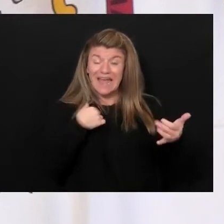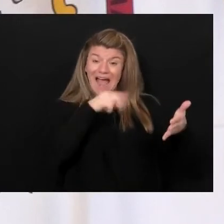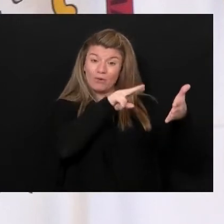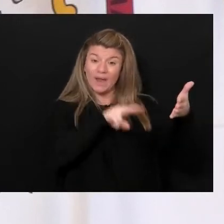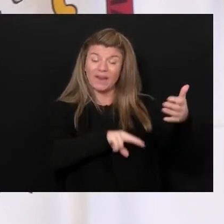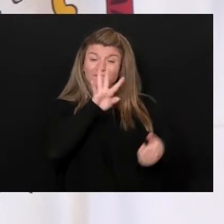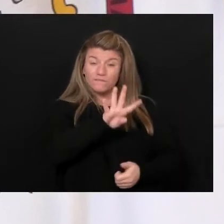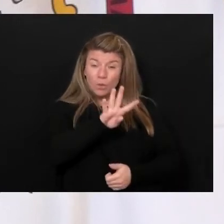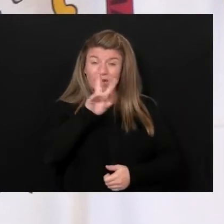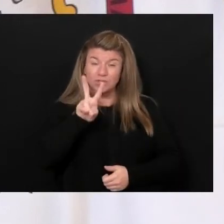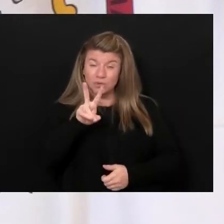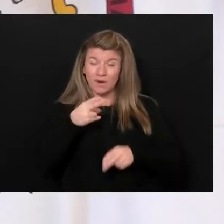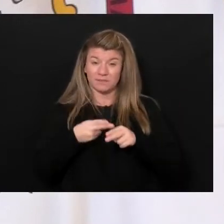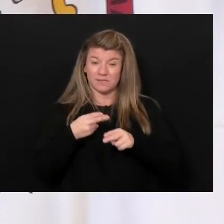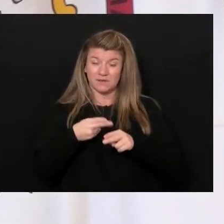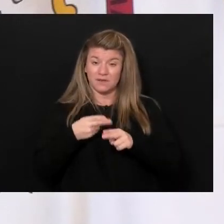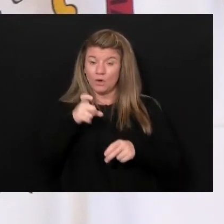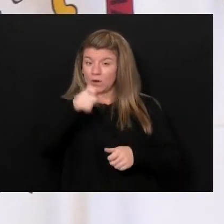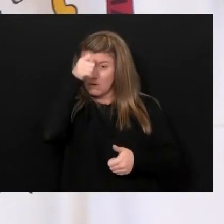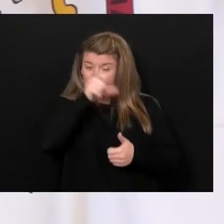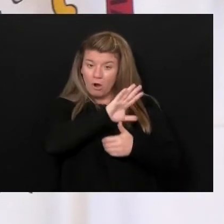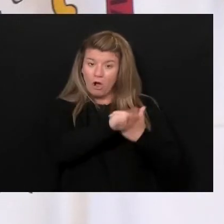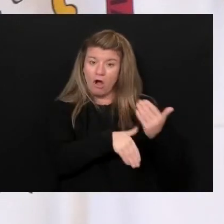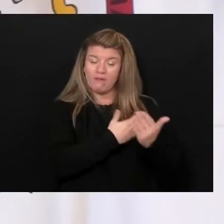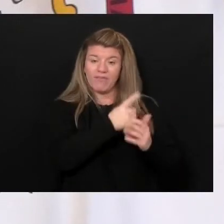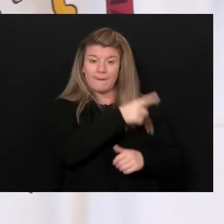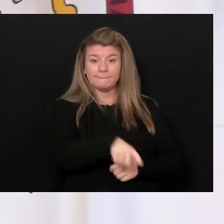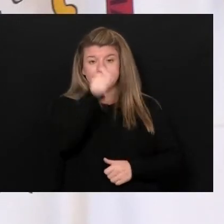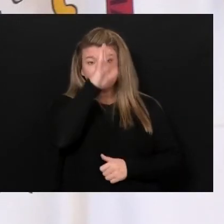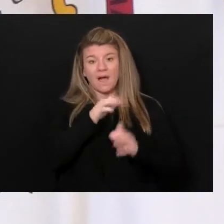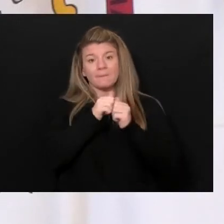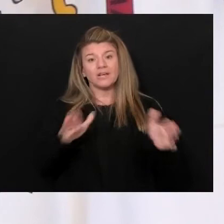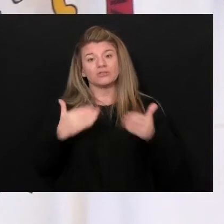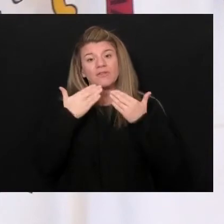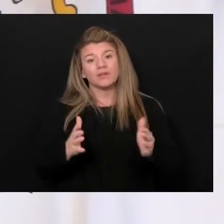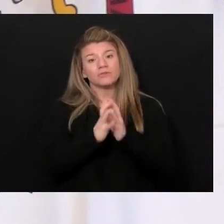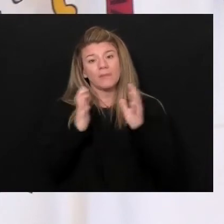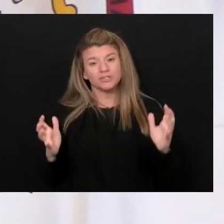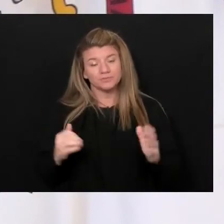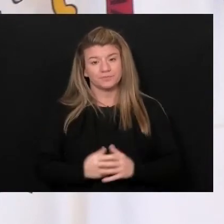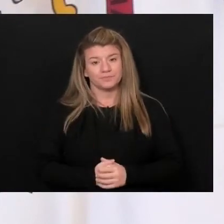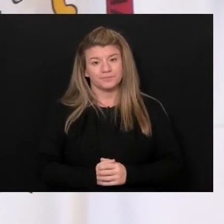names today. Remember them all. God bless you. Thank you so much.